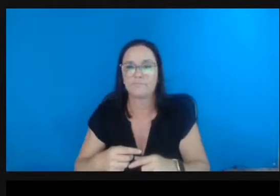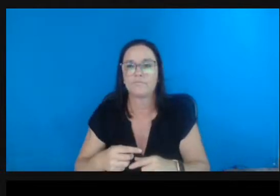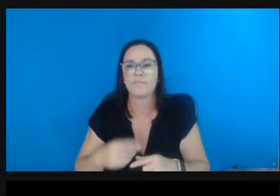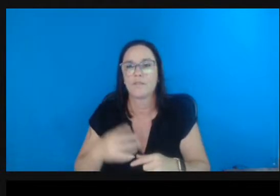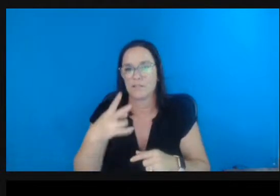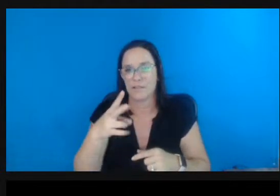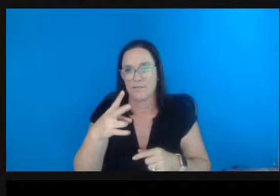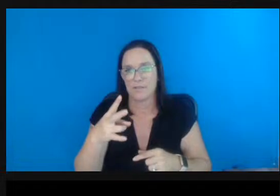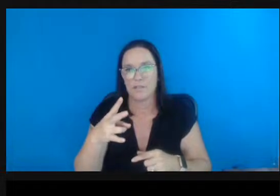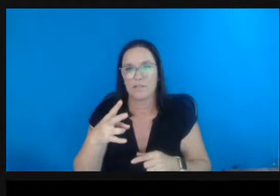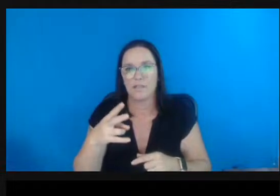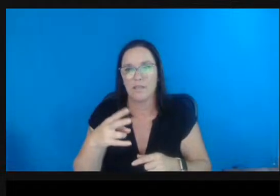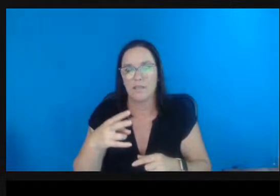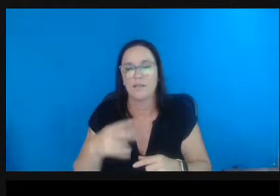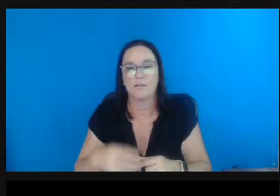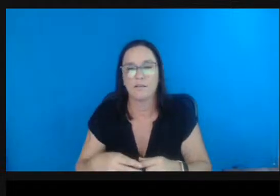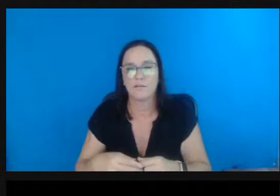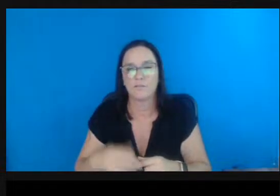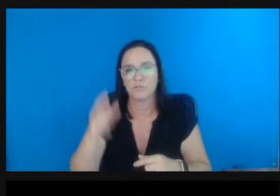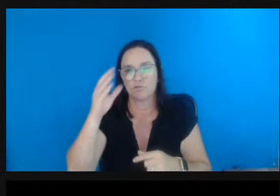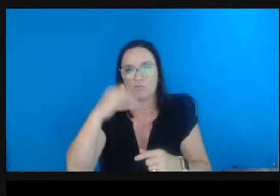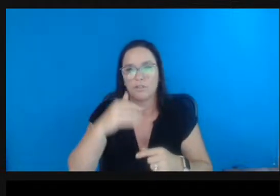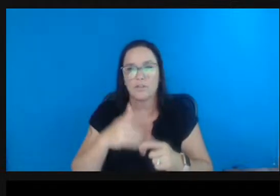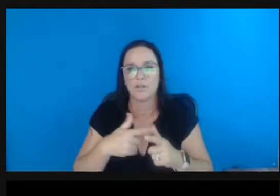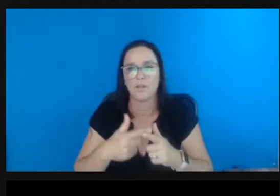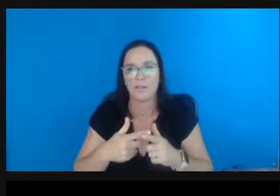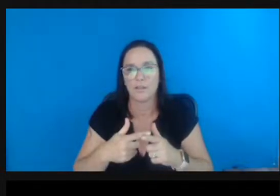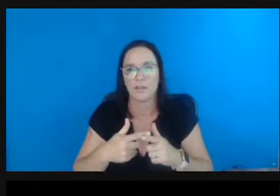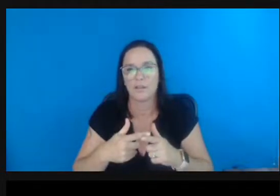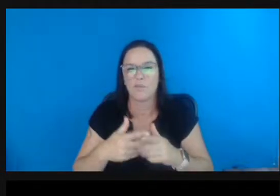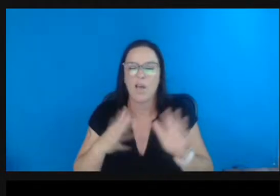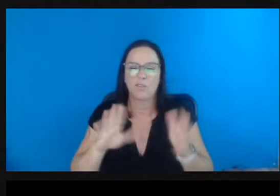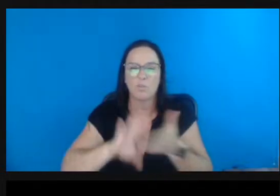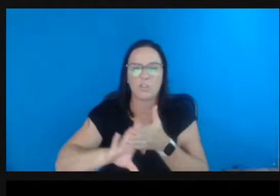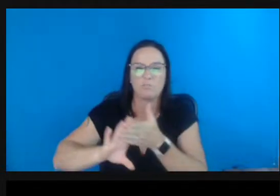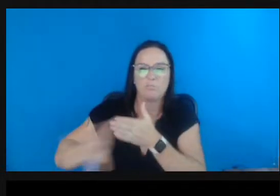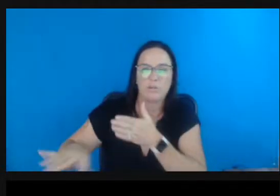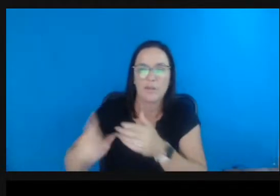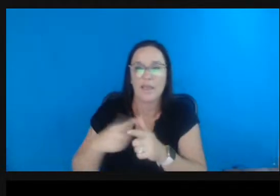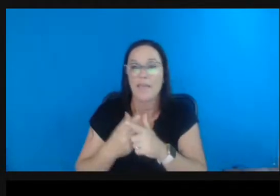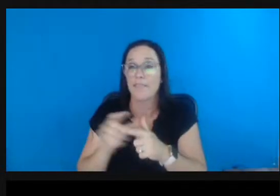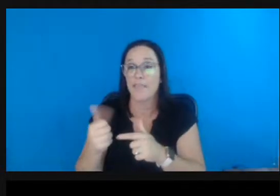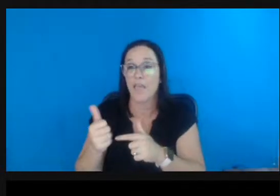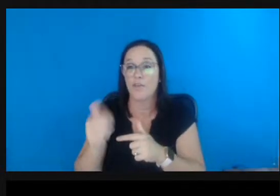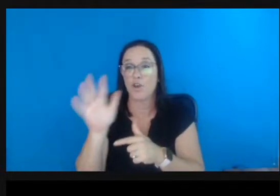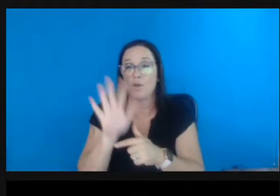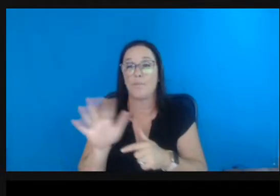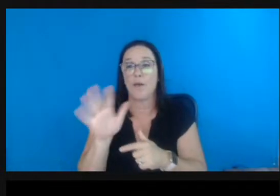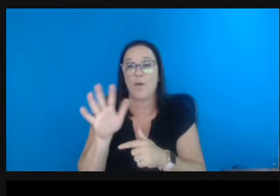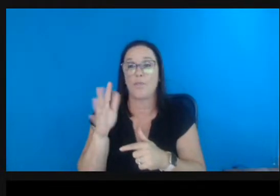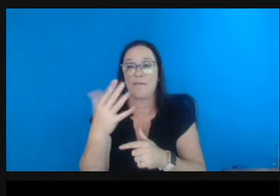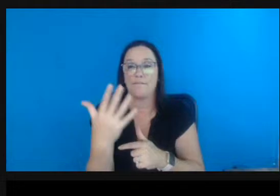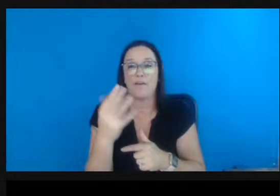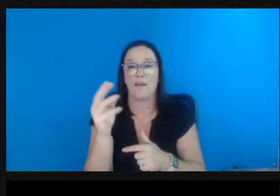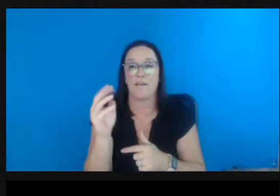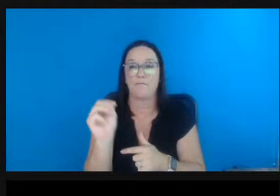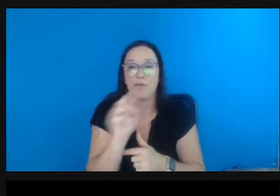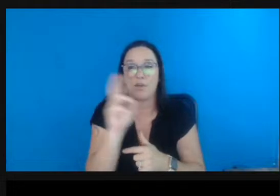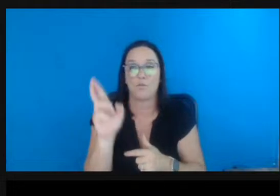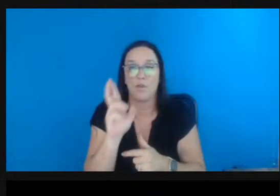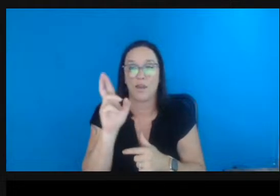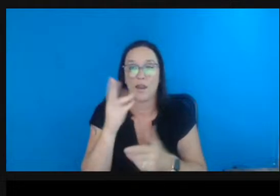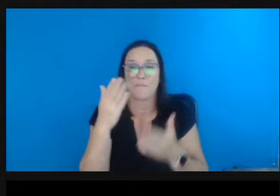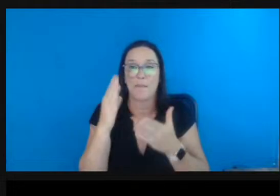17 that had the little fountains, and so that's gets a pass, I suppose. But all the other ones are still kind of around there. It's kind of steady, maybe going